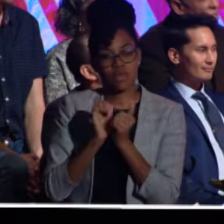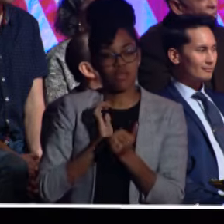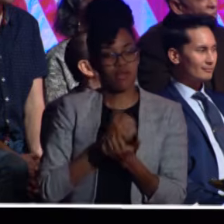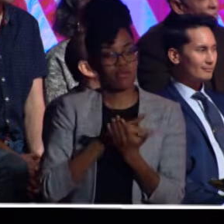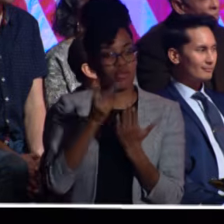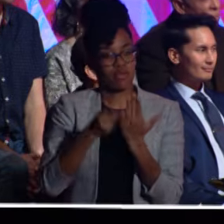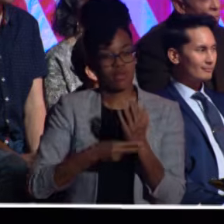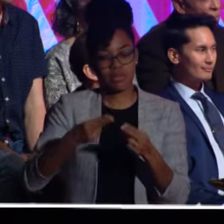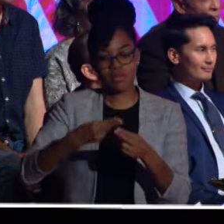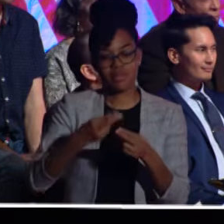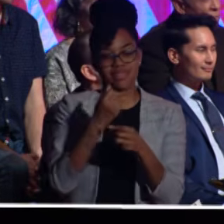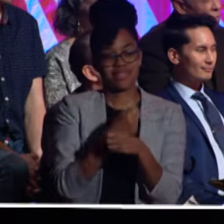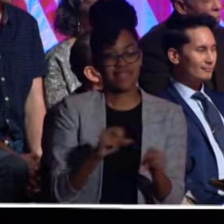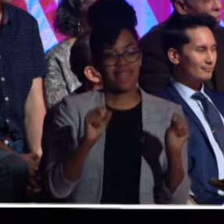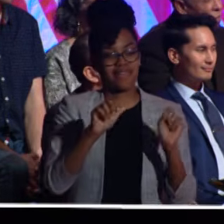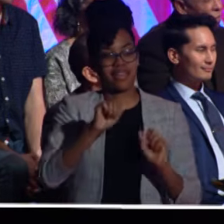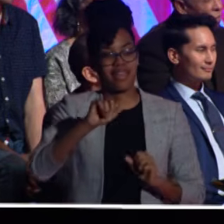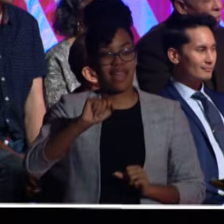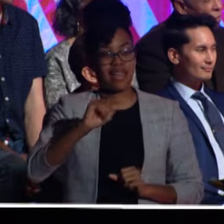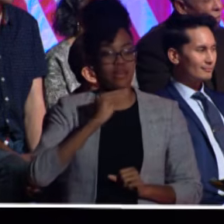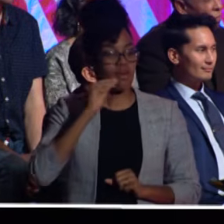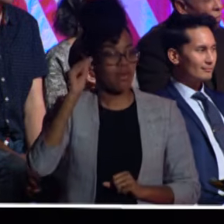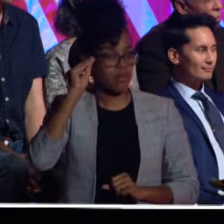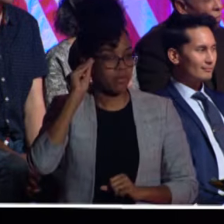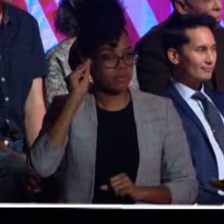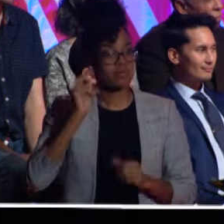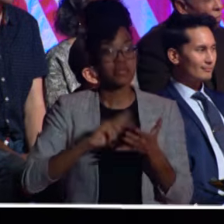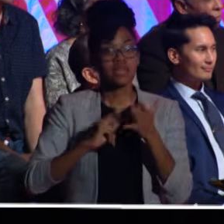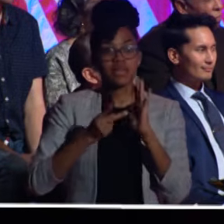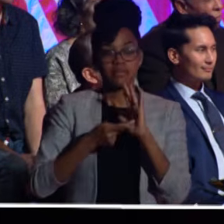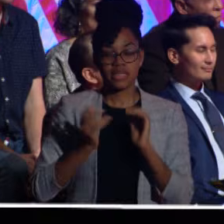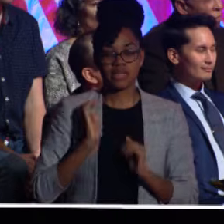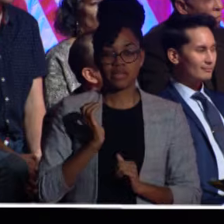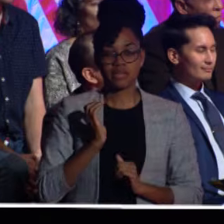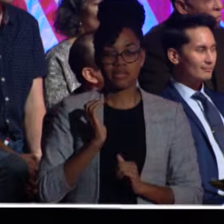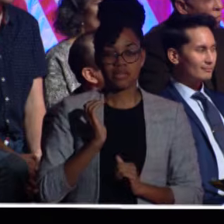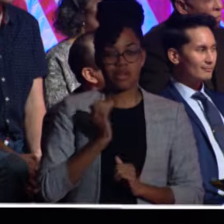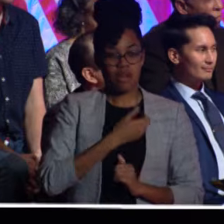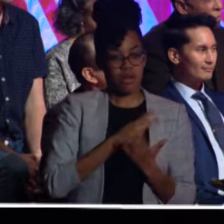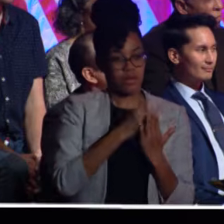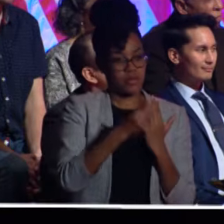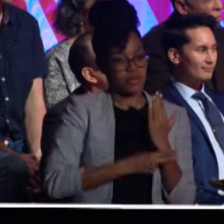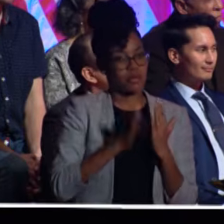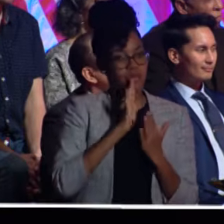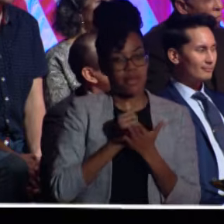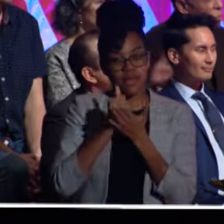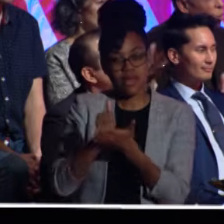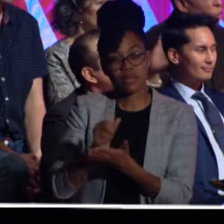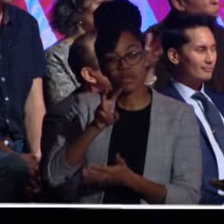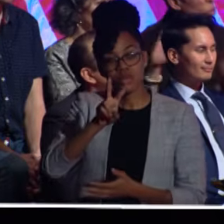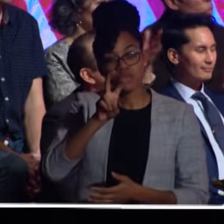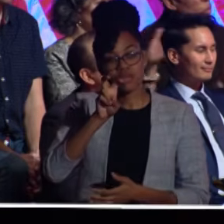made modifications and adaptations to the homes of more than 1,200 seniors in our city.